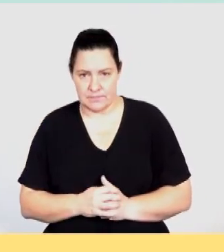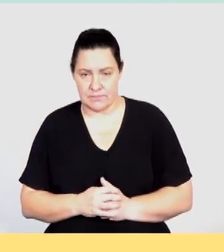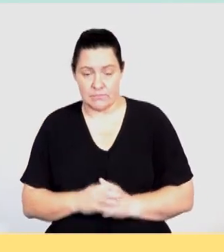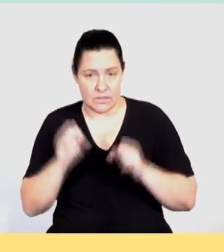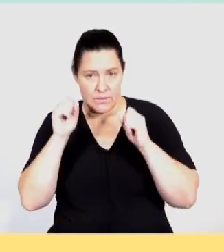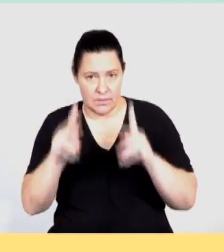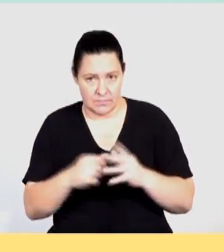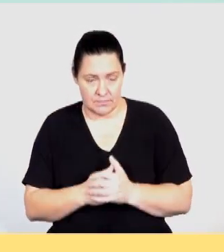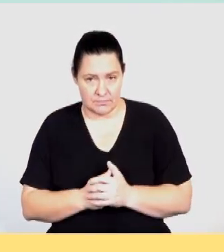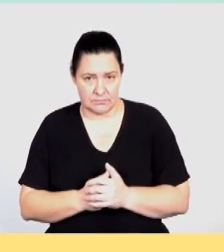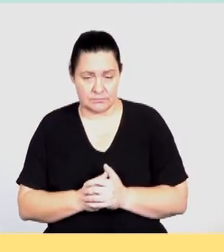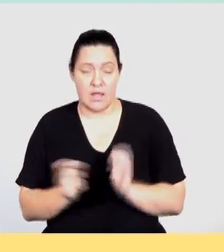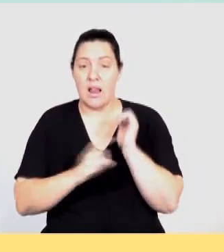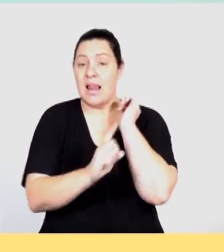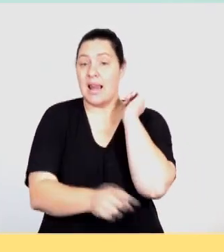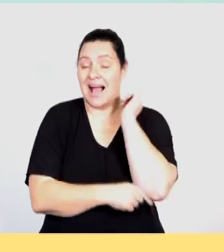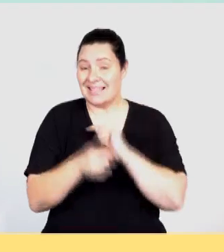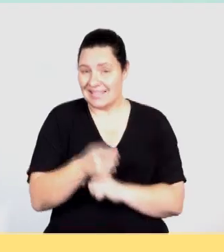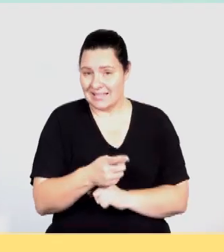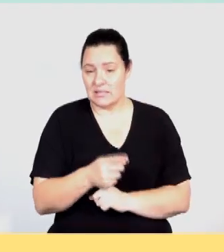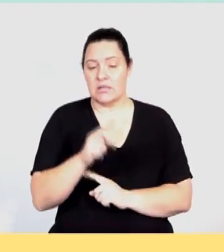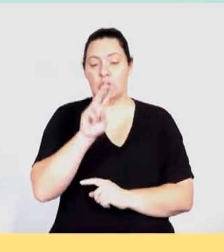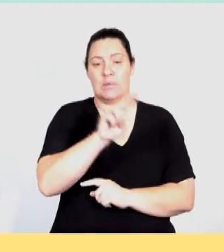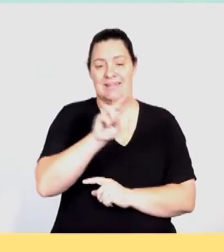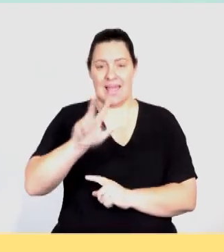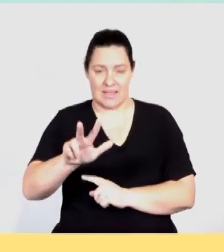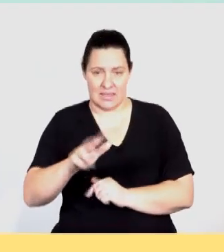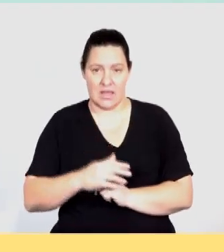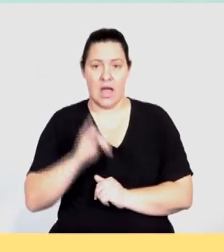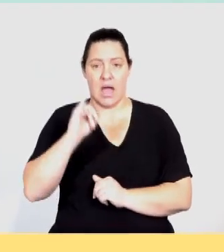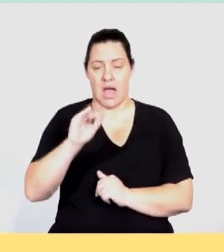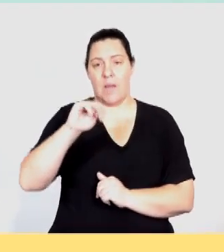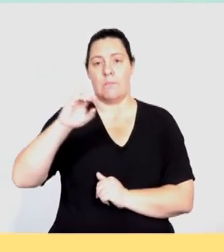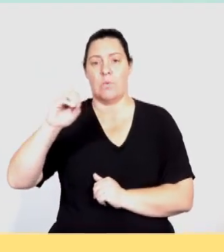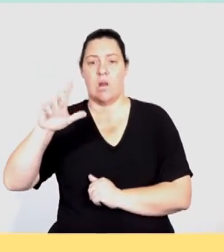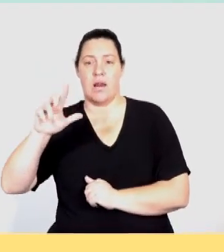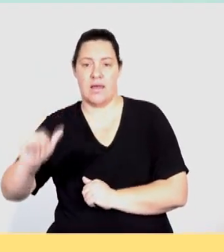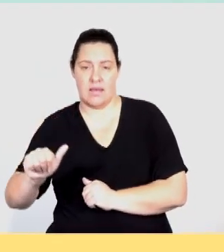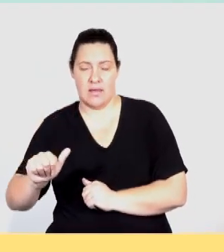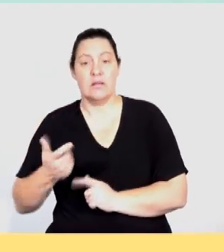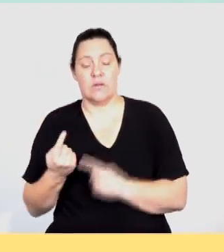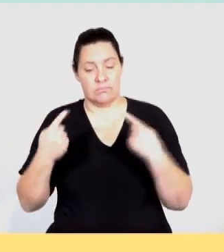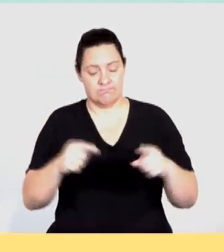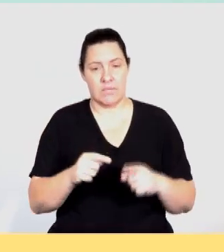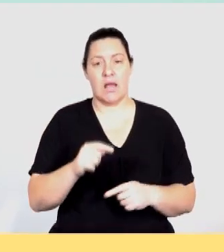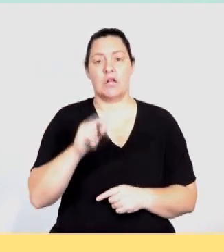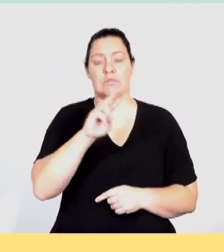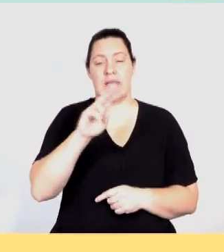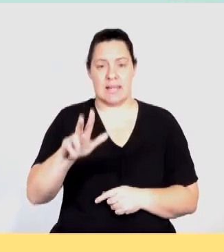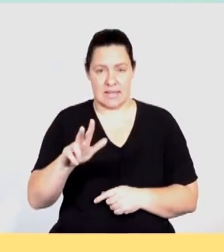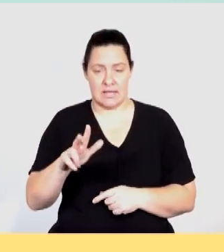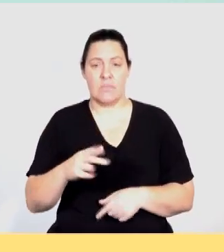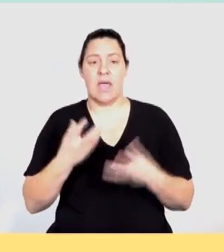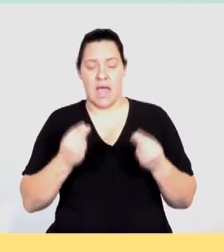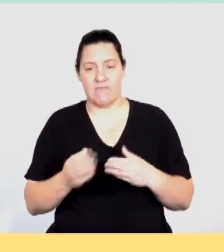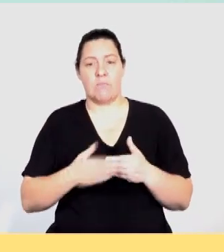65,120. Okay? Then the last one is on the 28th, Aimula. So I'm going to come here on the